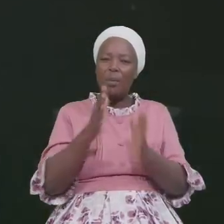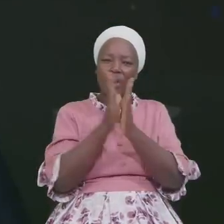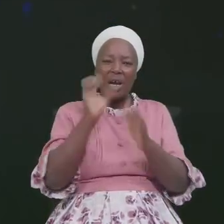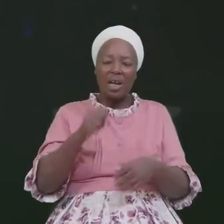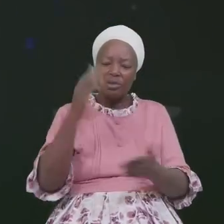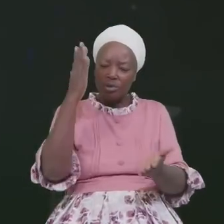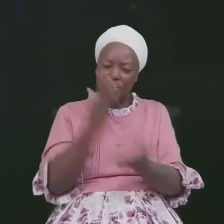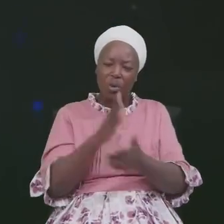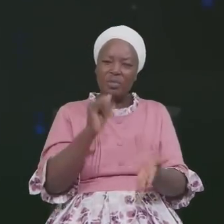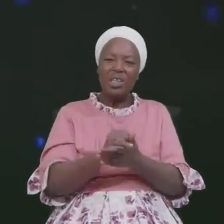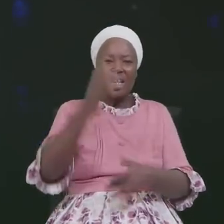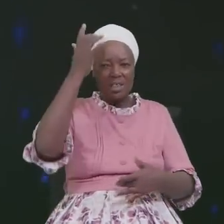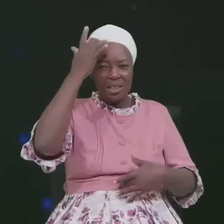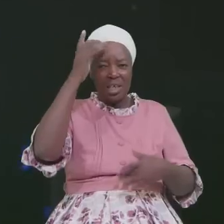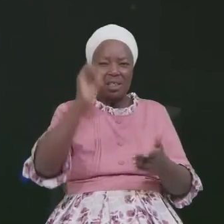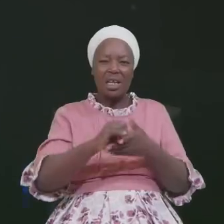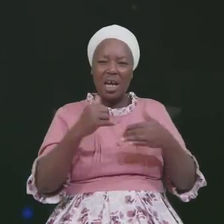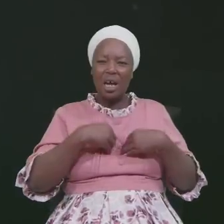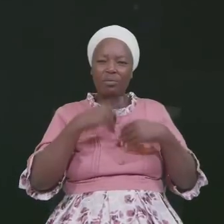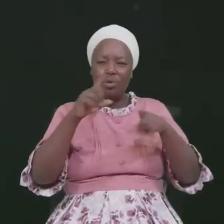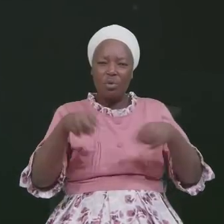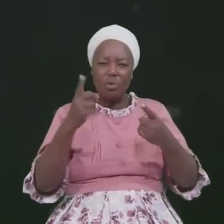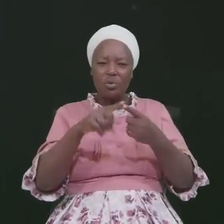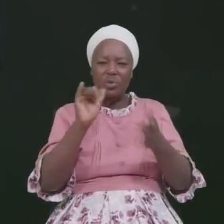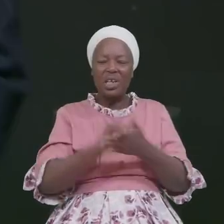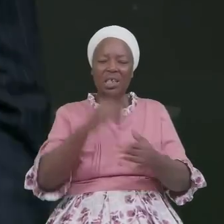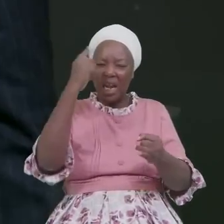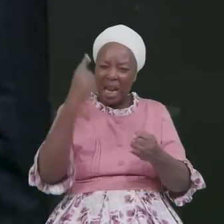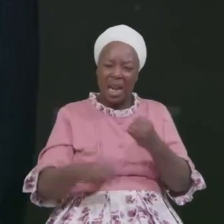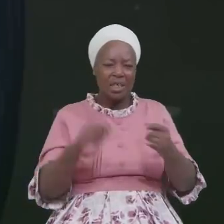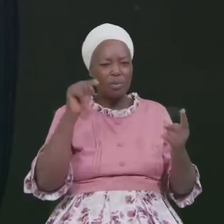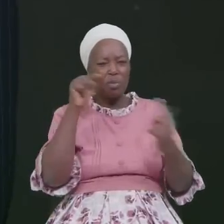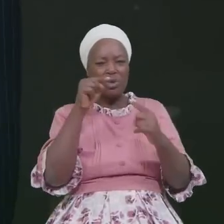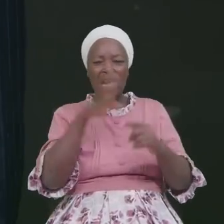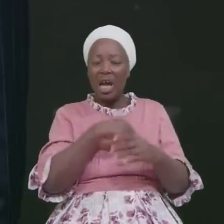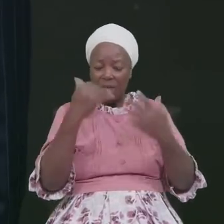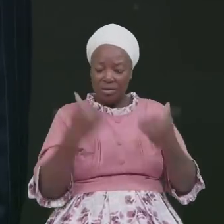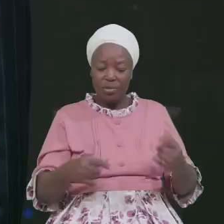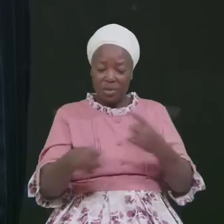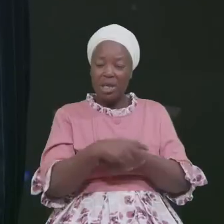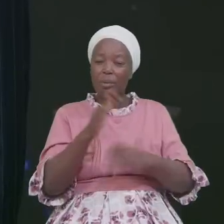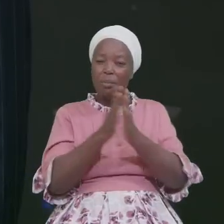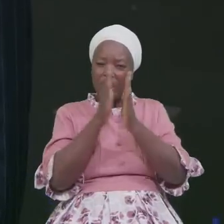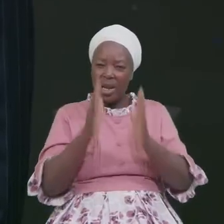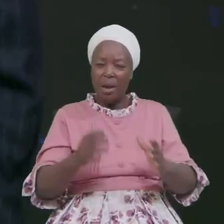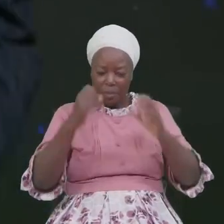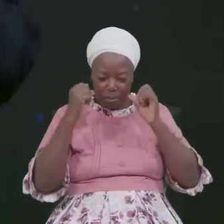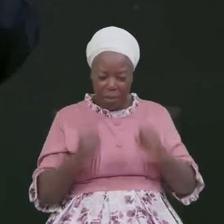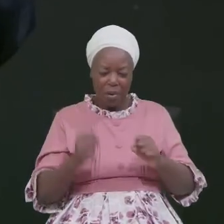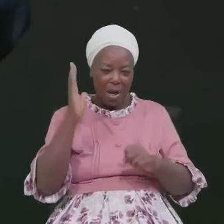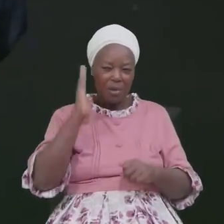has gone to that last stage. And today, prayer power will